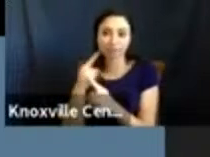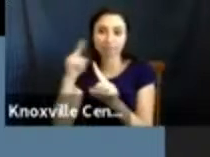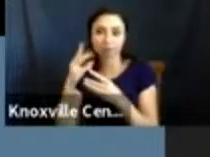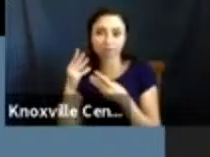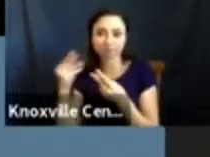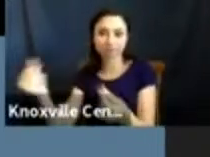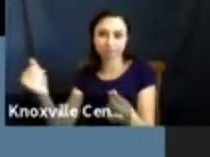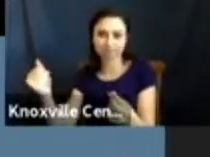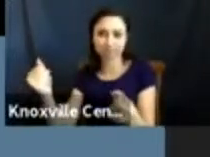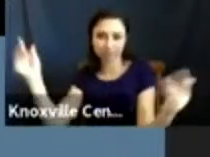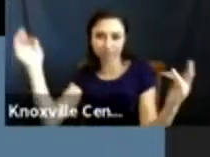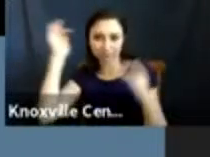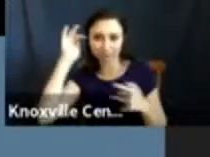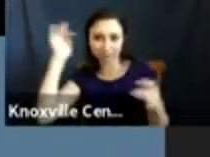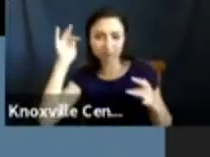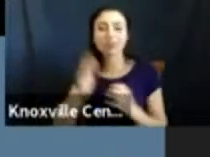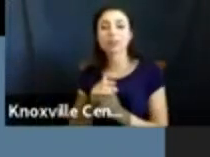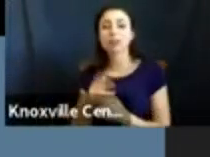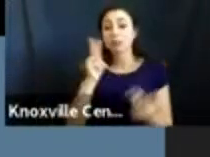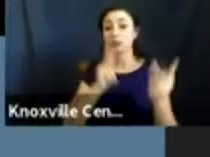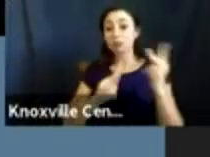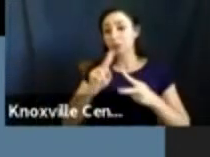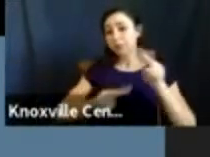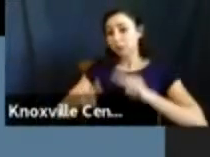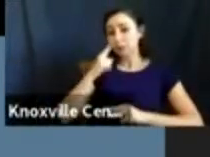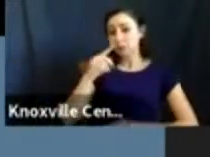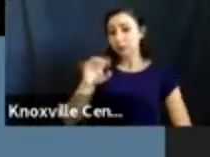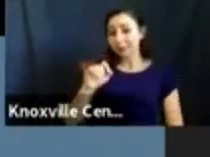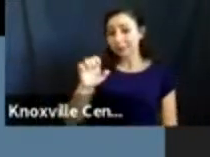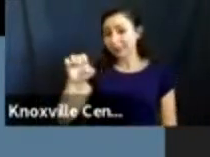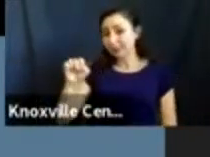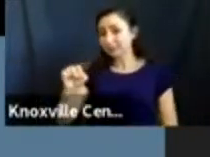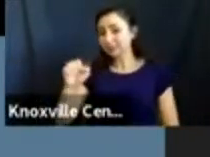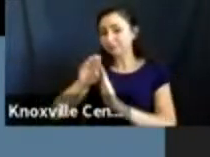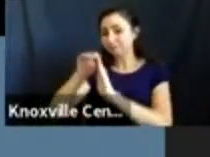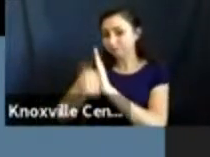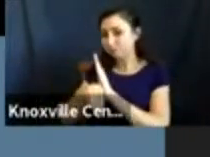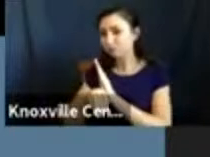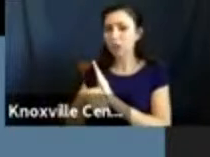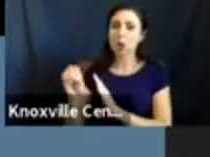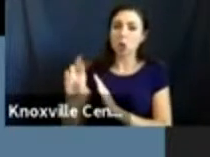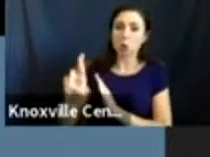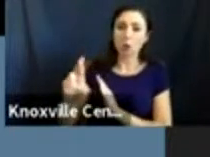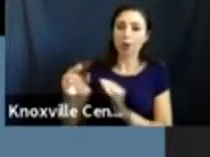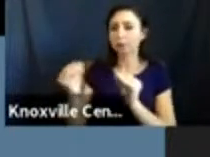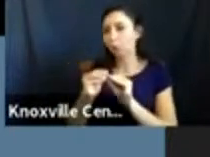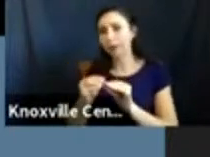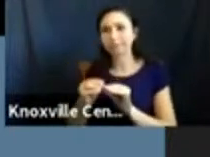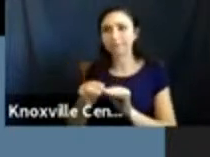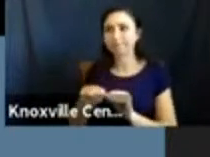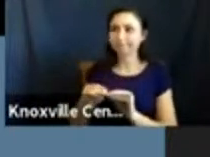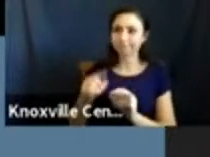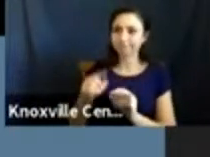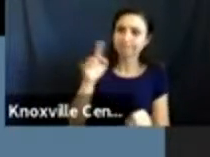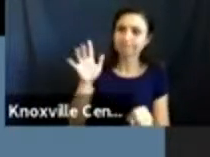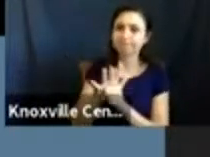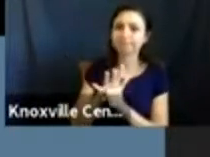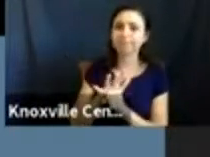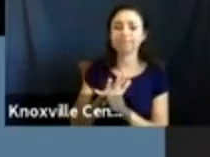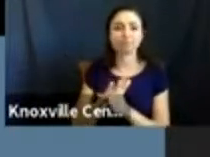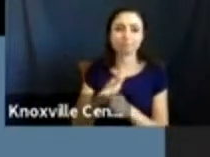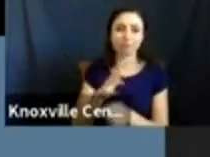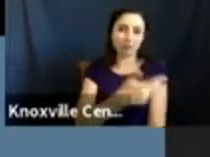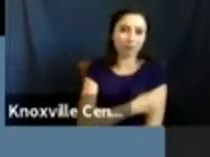either, looking for cases to steadily go down or something even more certain, like a vaccine or a course of medicine that can